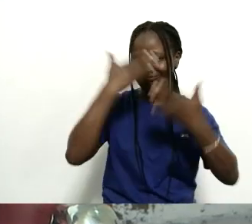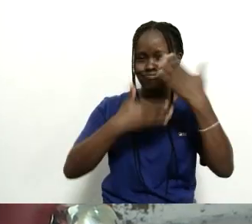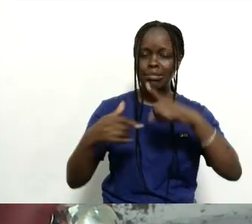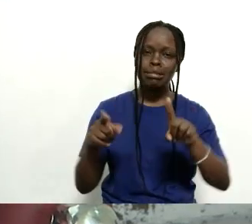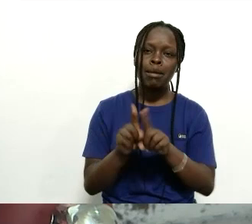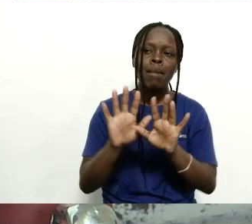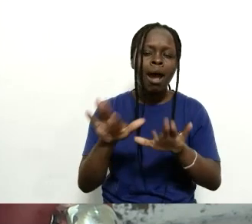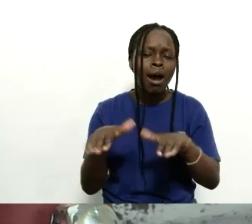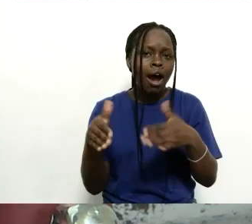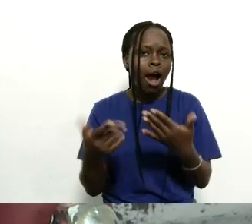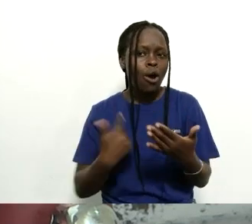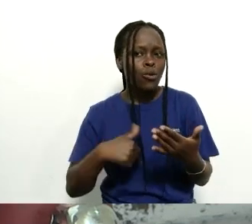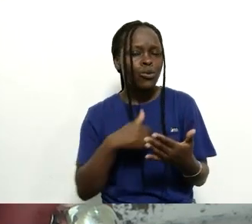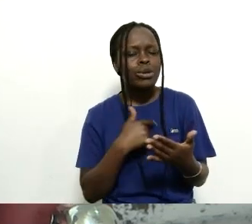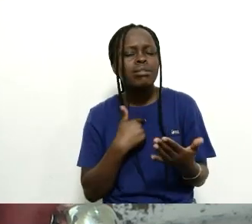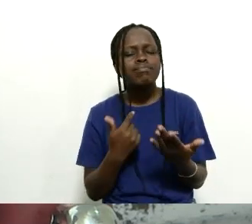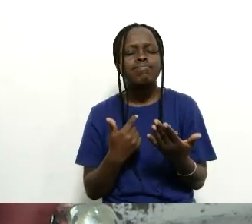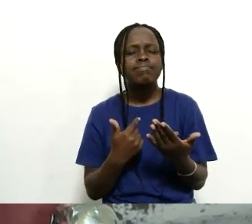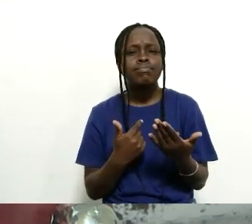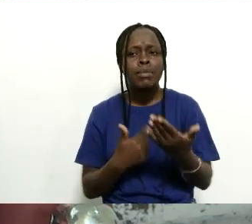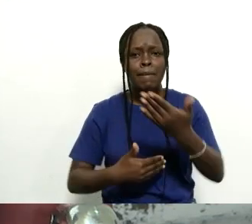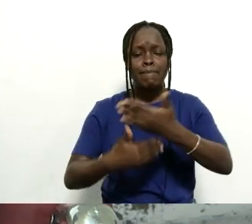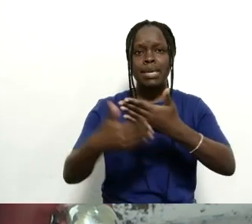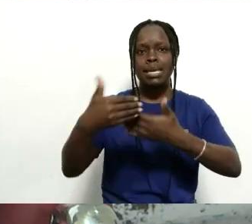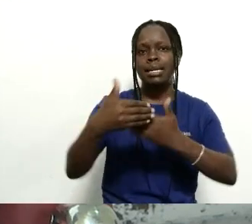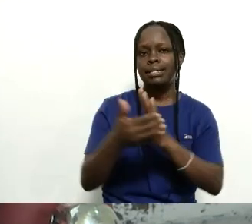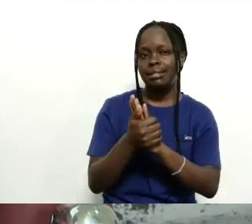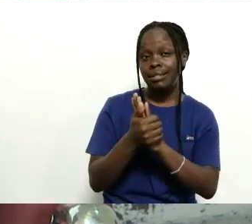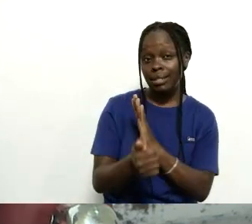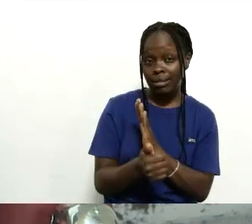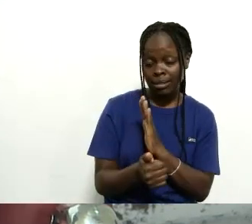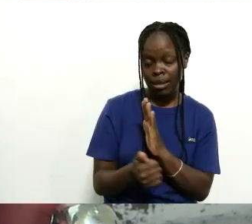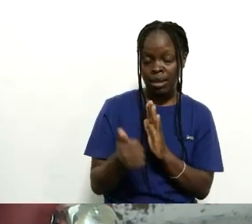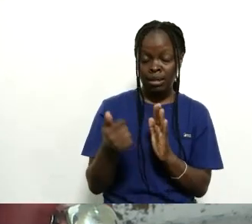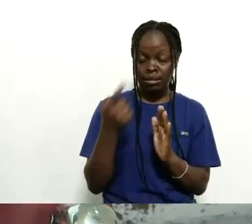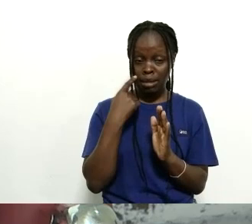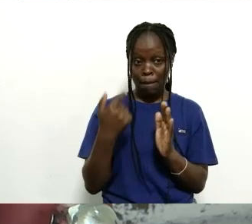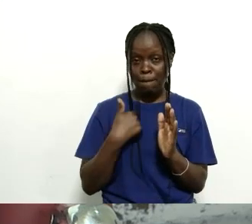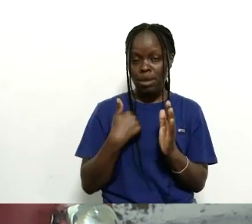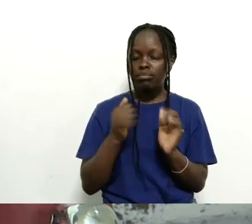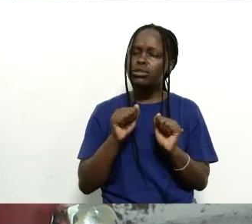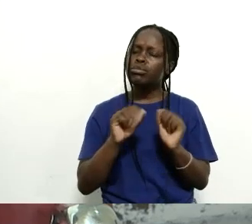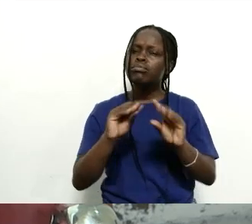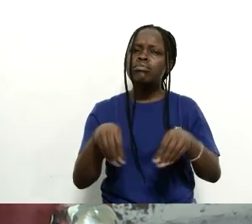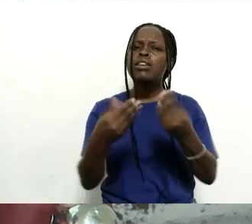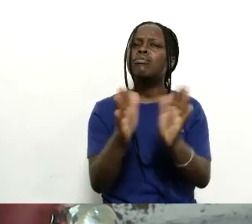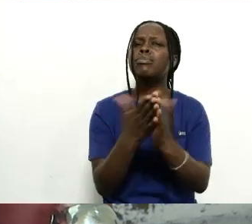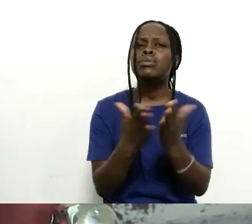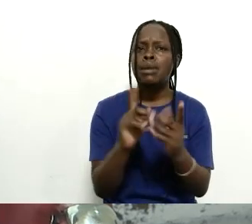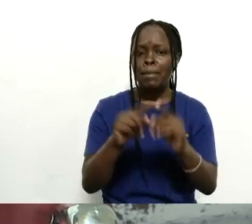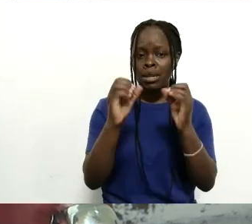of it because it's very expensive or really hard to reach certain areas. So getting more, one thing we're trying to work on is getting more partners